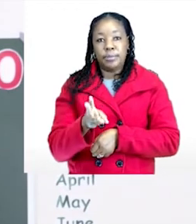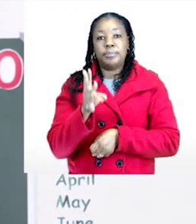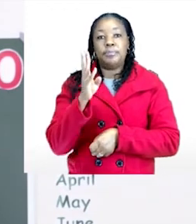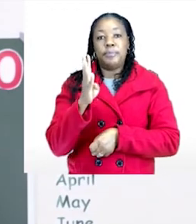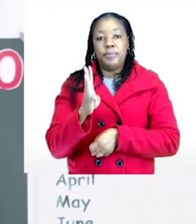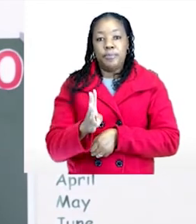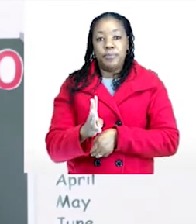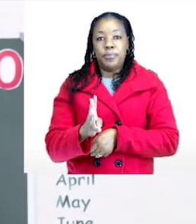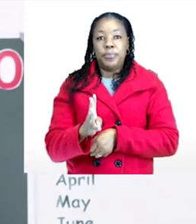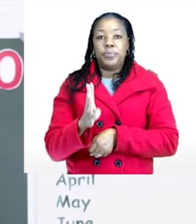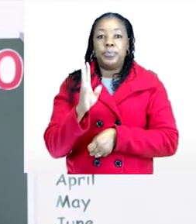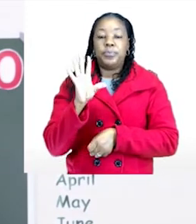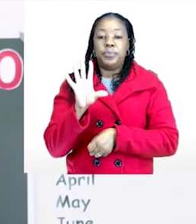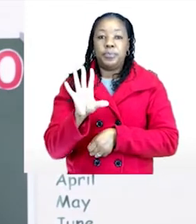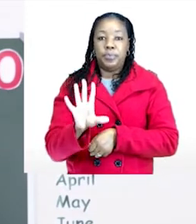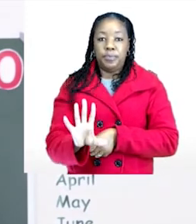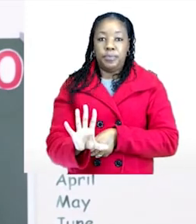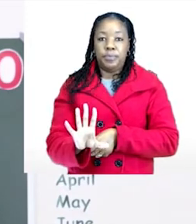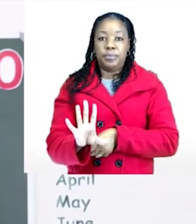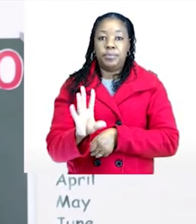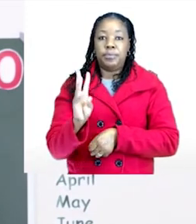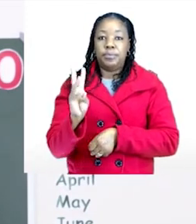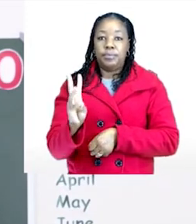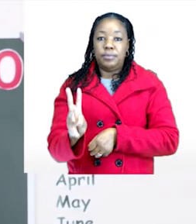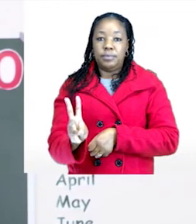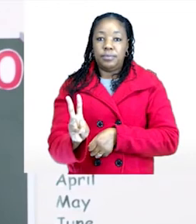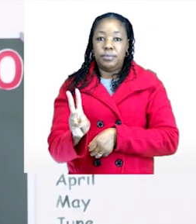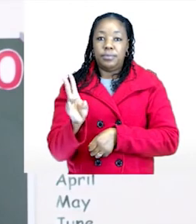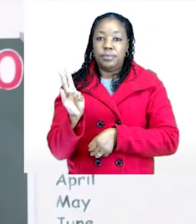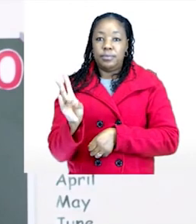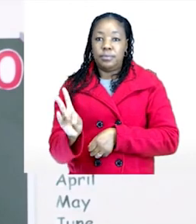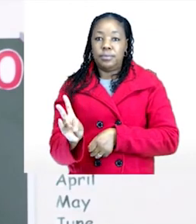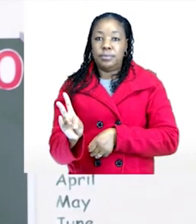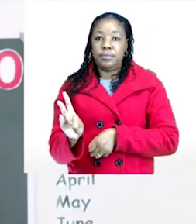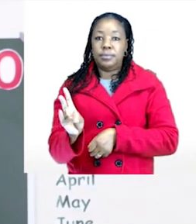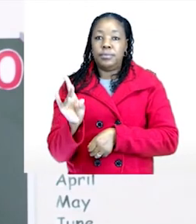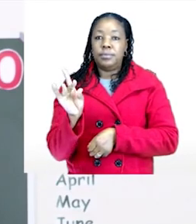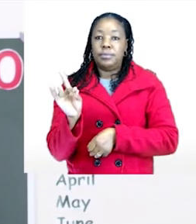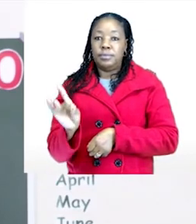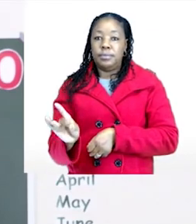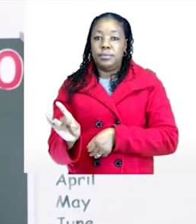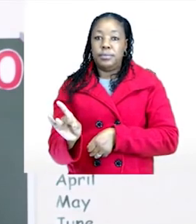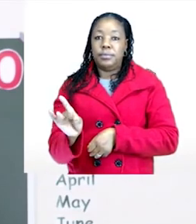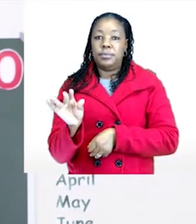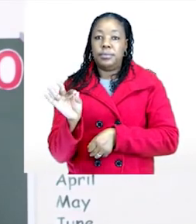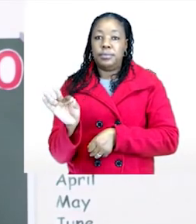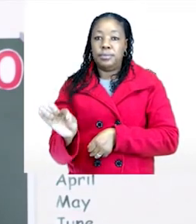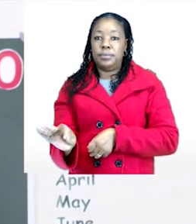3, 4, 5, 6, 7,